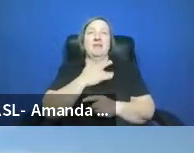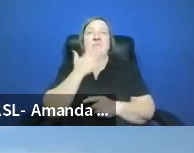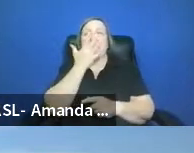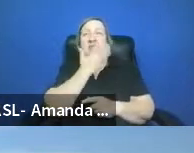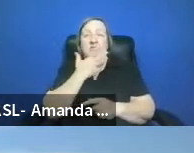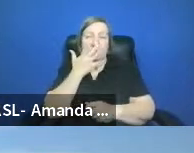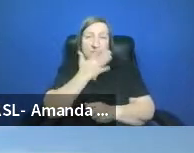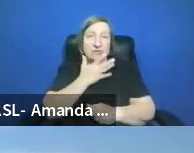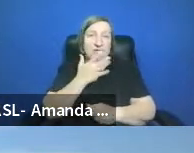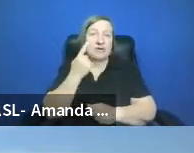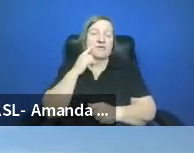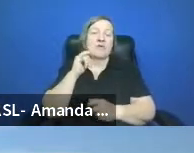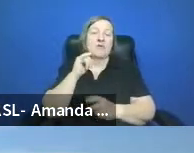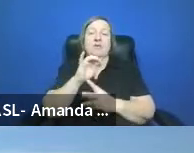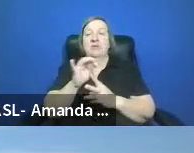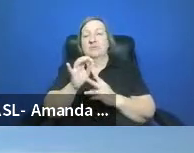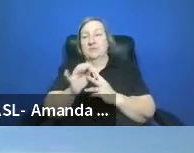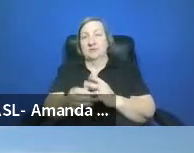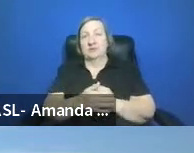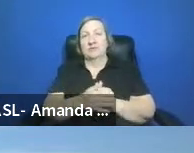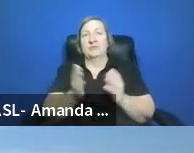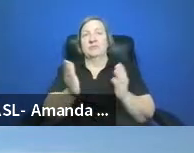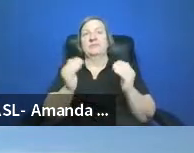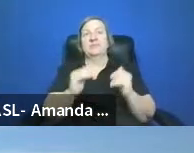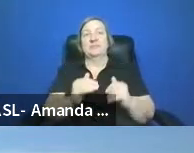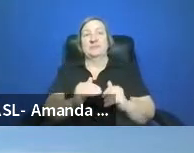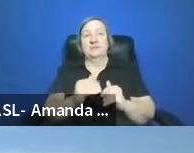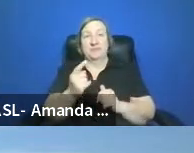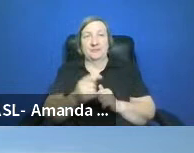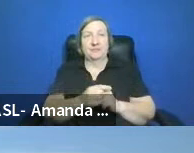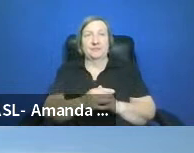to this option. Let's look at the next one.